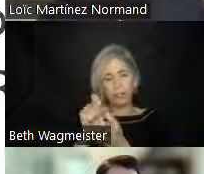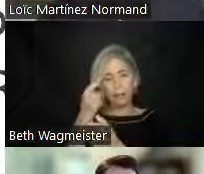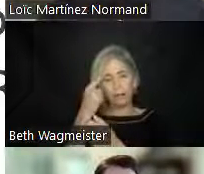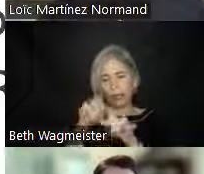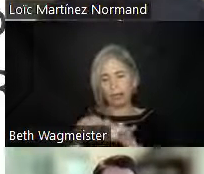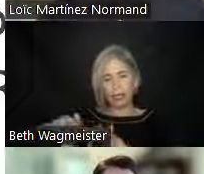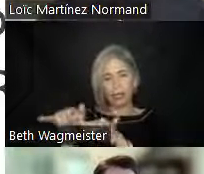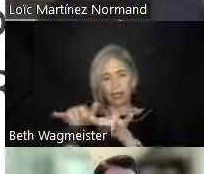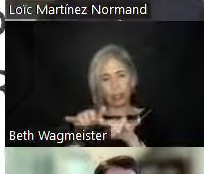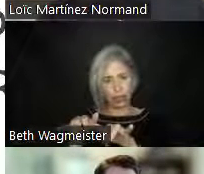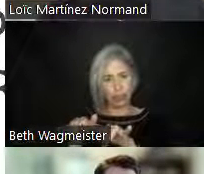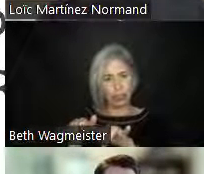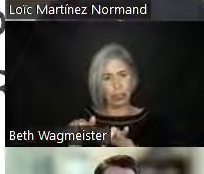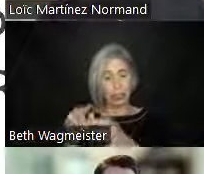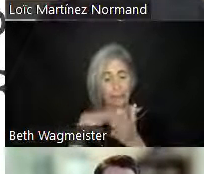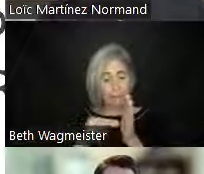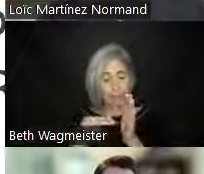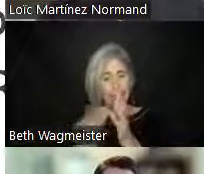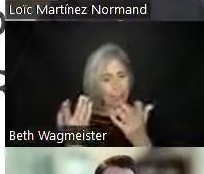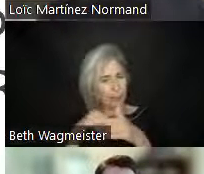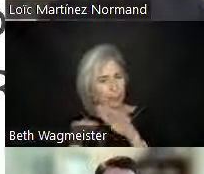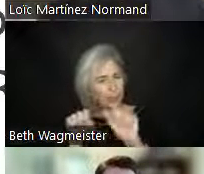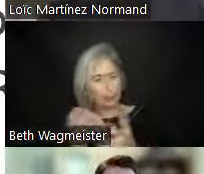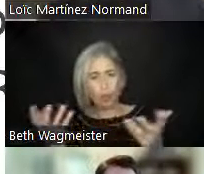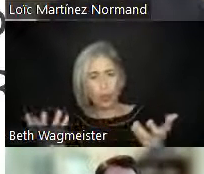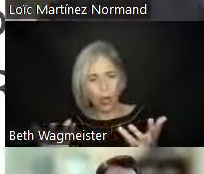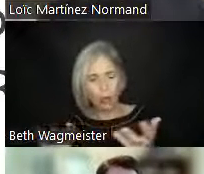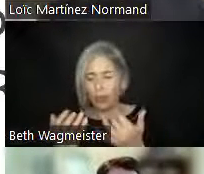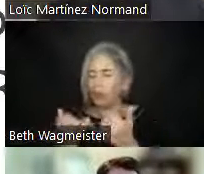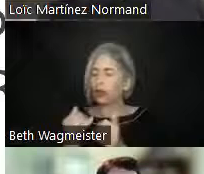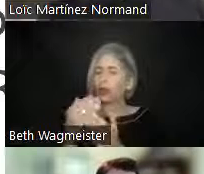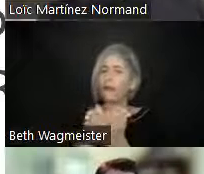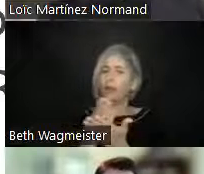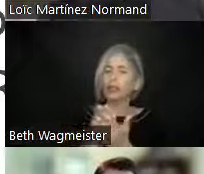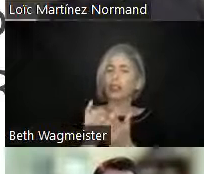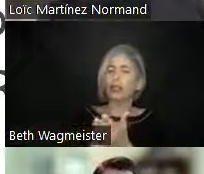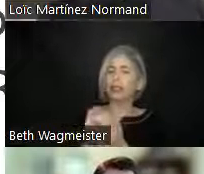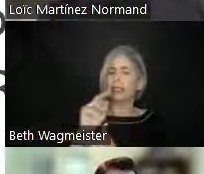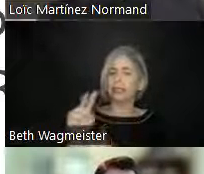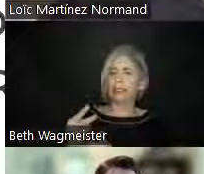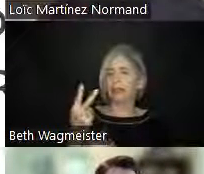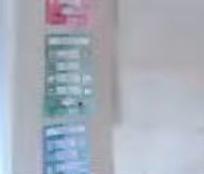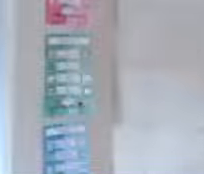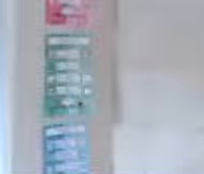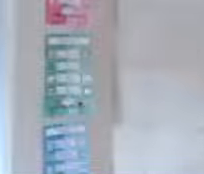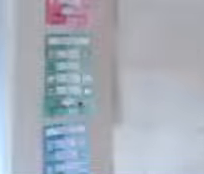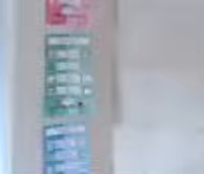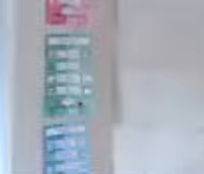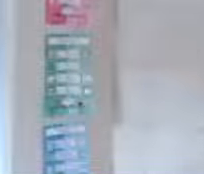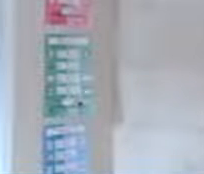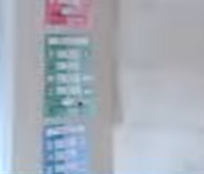standards. What does it mean to be accessible? And the current version of the Section 508 standards, the additional